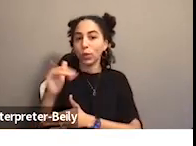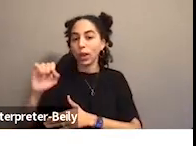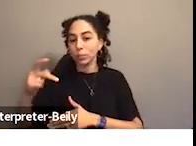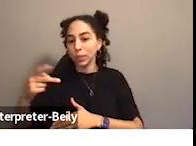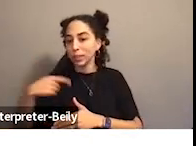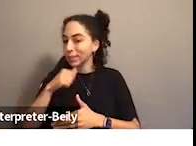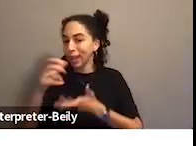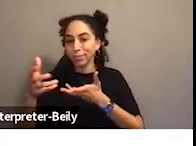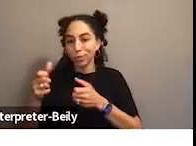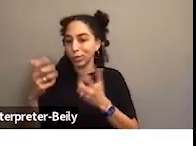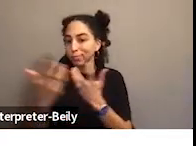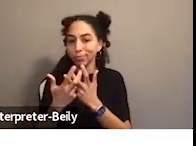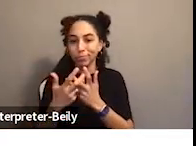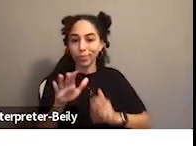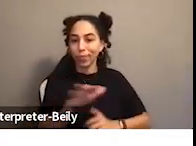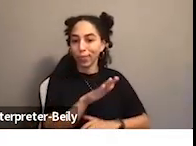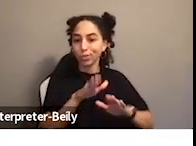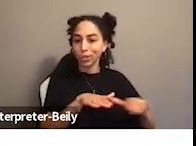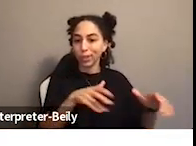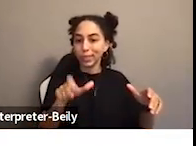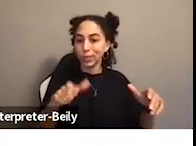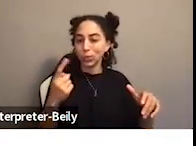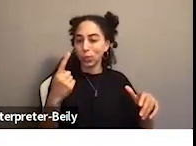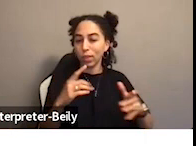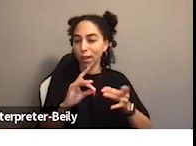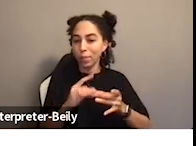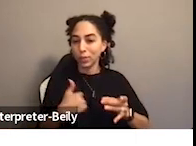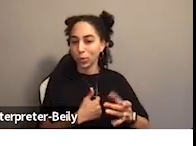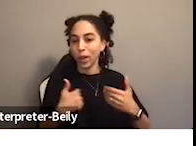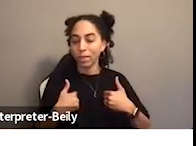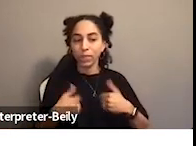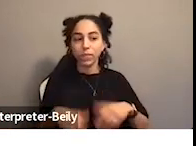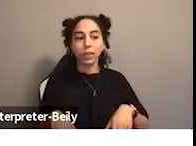them and their child's needs. It's one of the comments we have here.